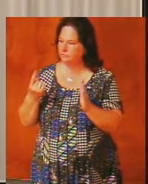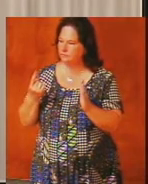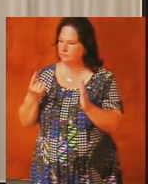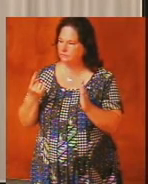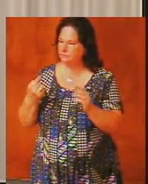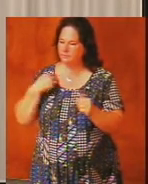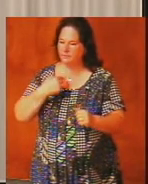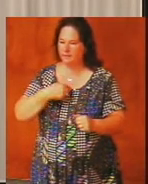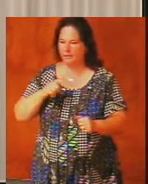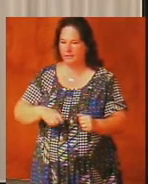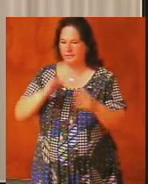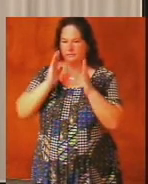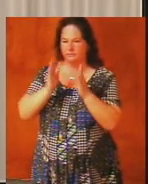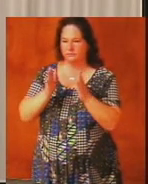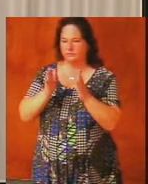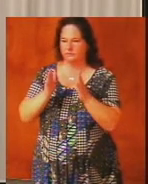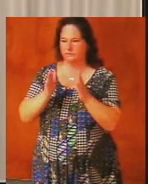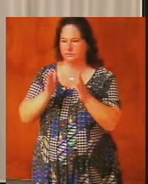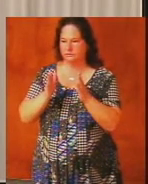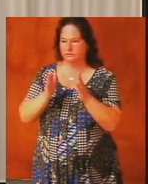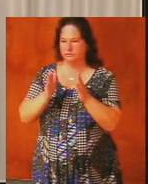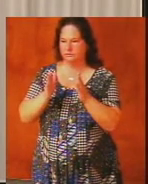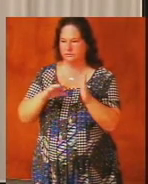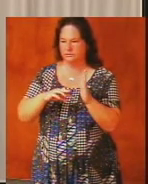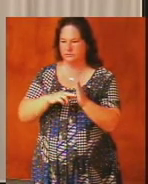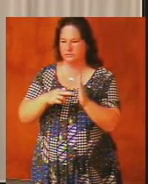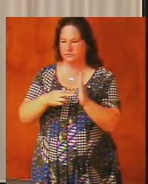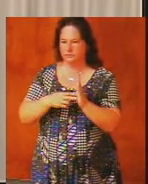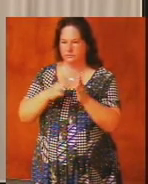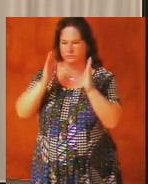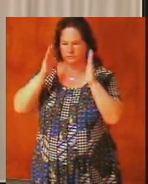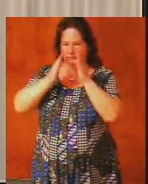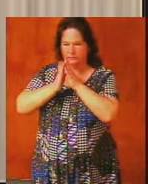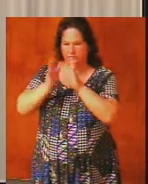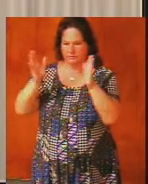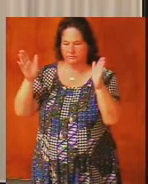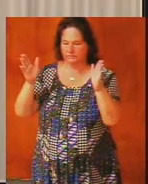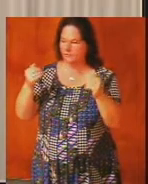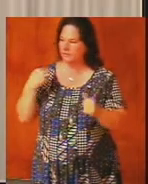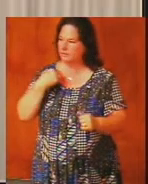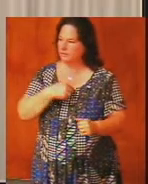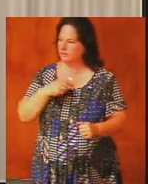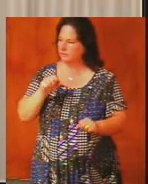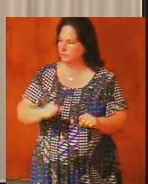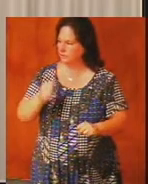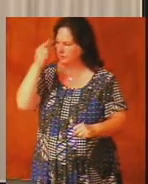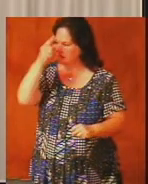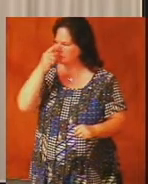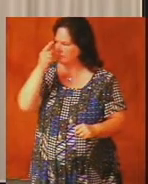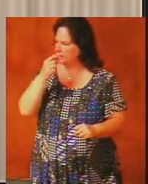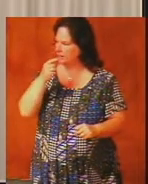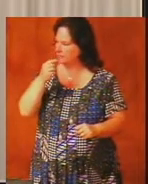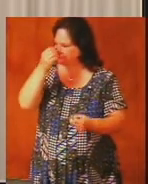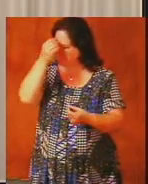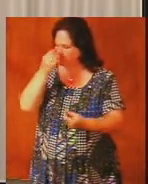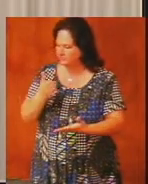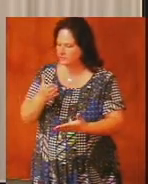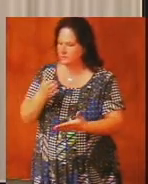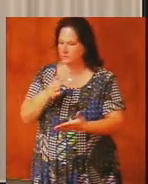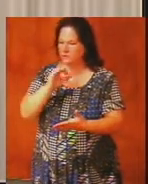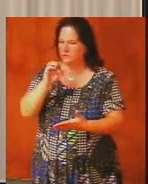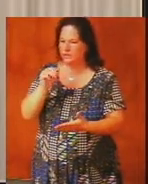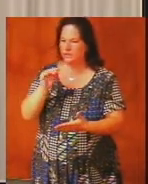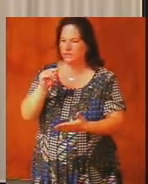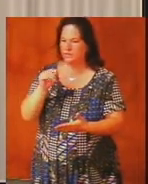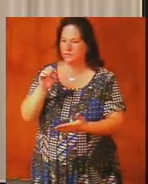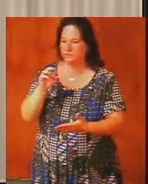So we've got to pay attention to the context. And we can think of context as a set